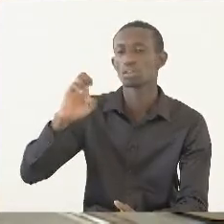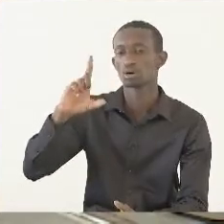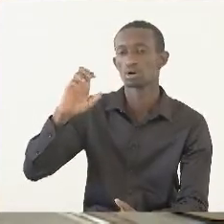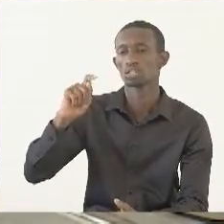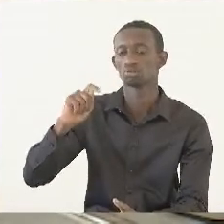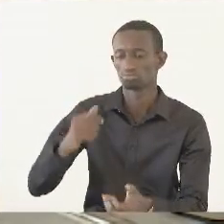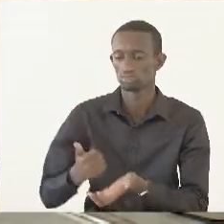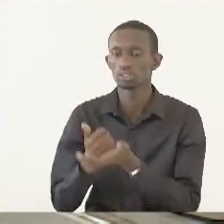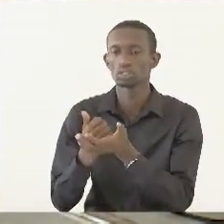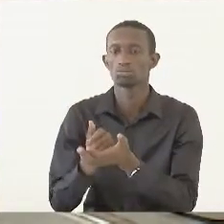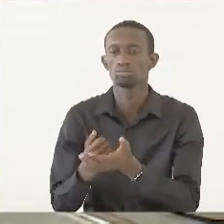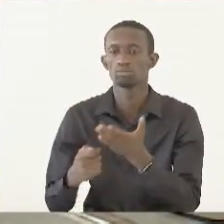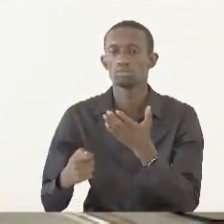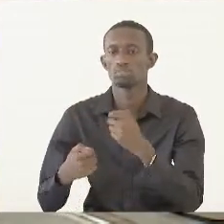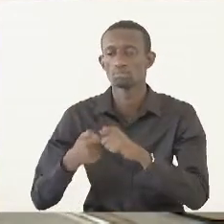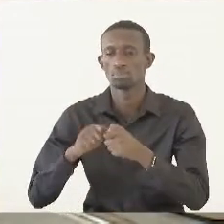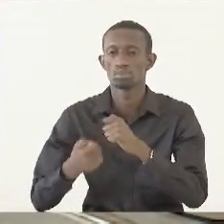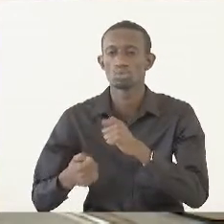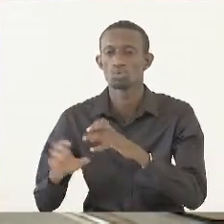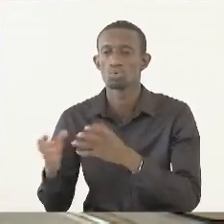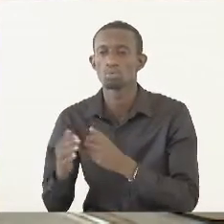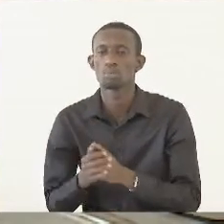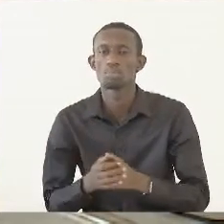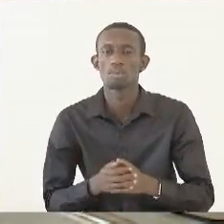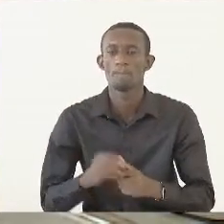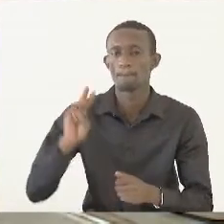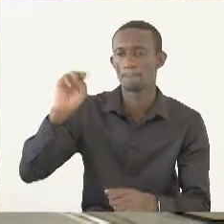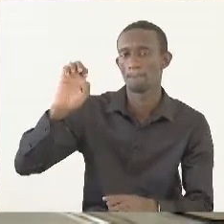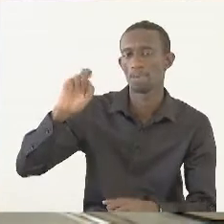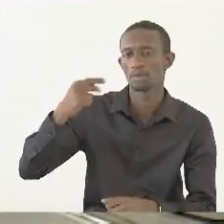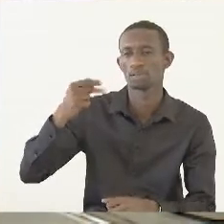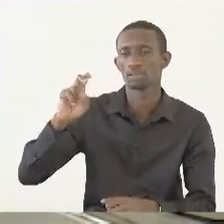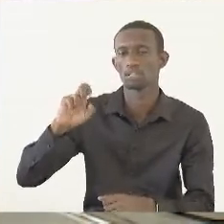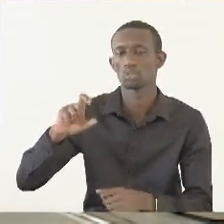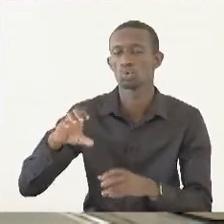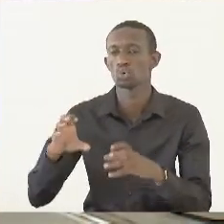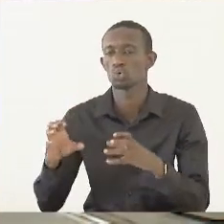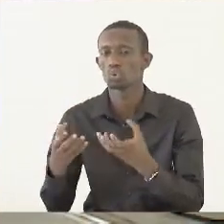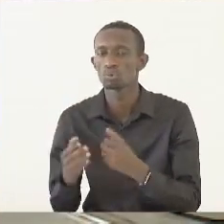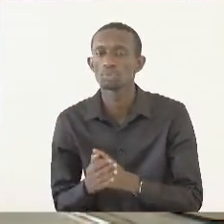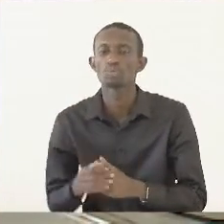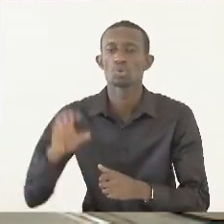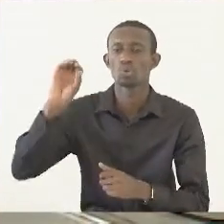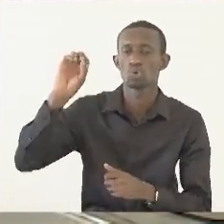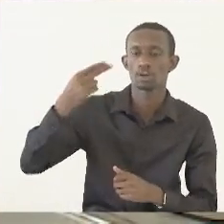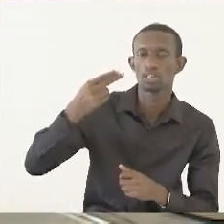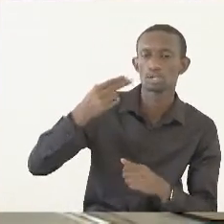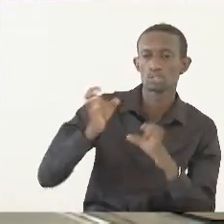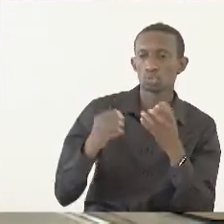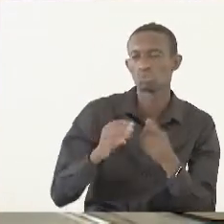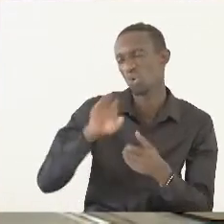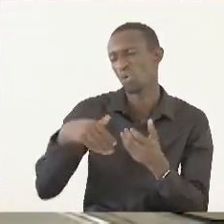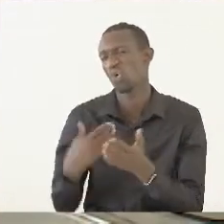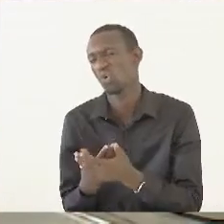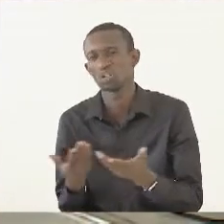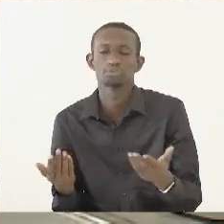The methyl groups, we have the OH groups, all those ones donate, assuming you have the